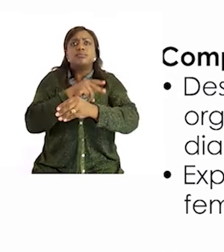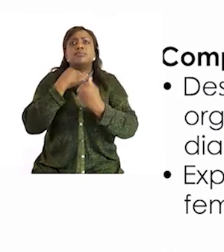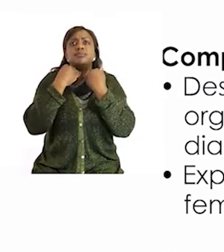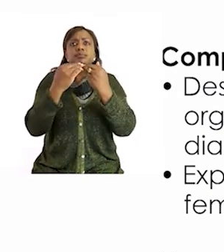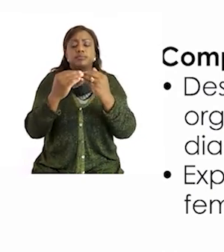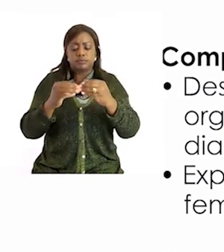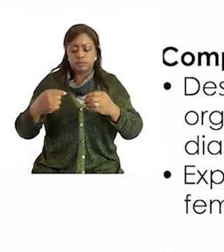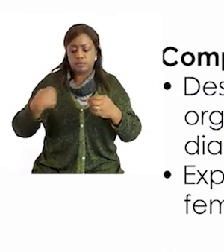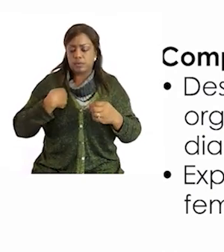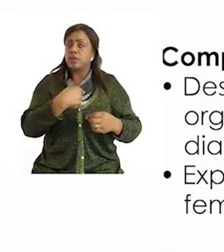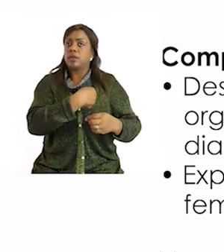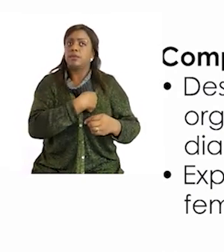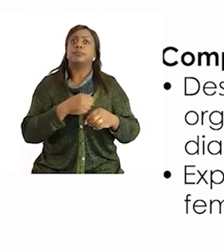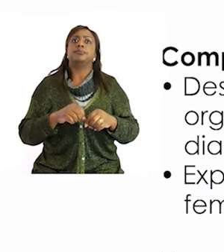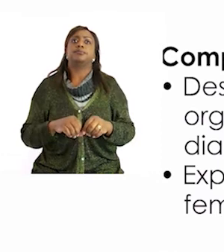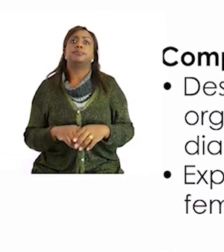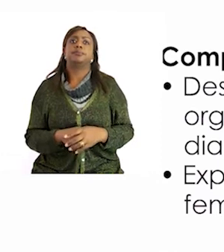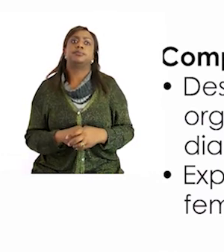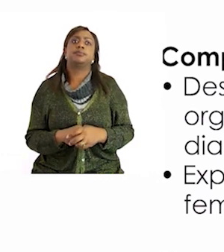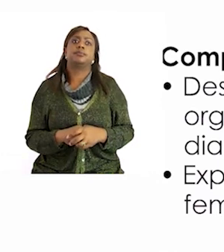female reproductive organs.